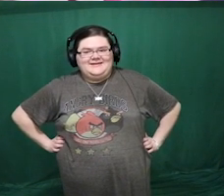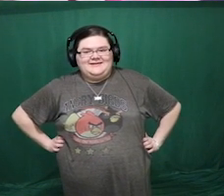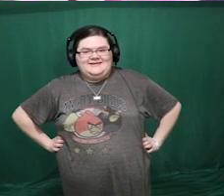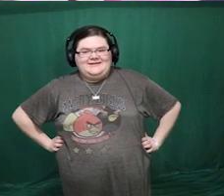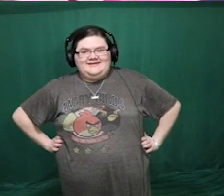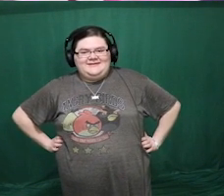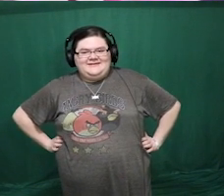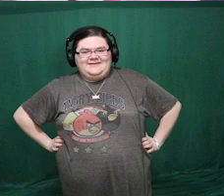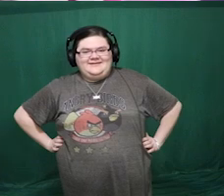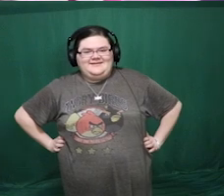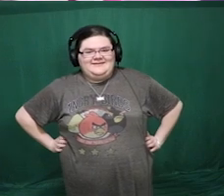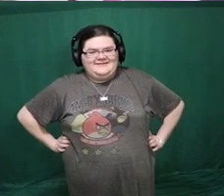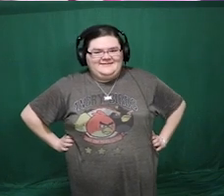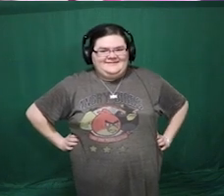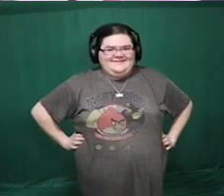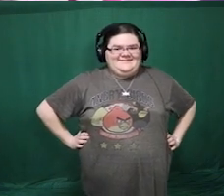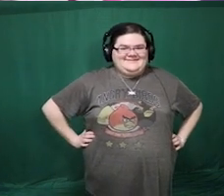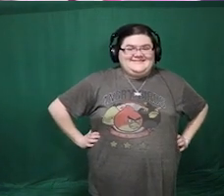good couple years.